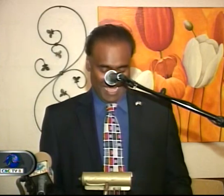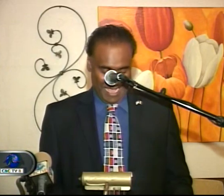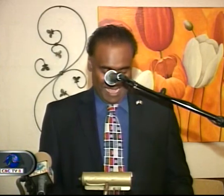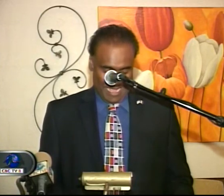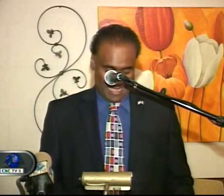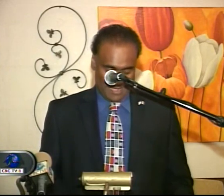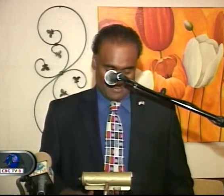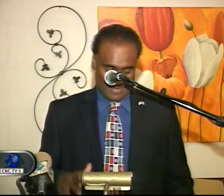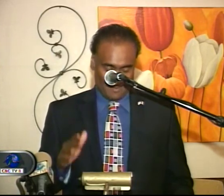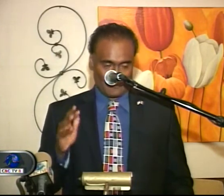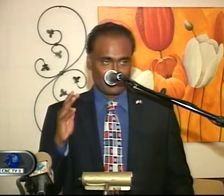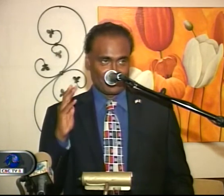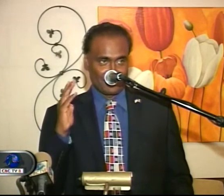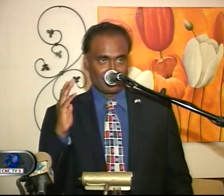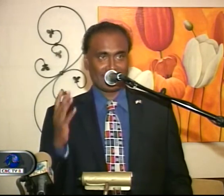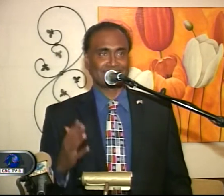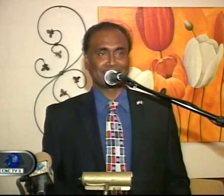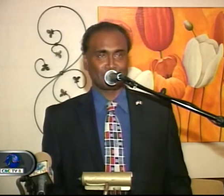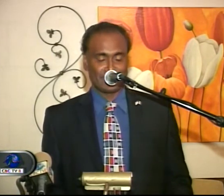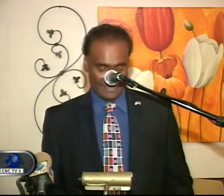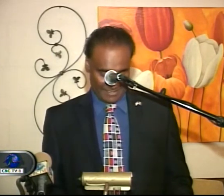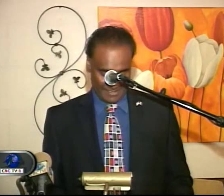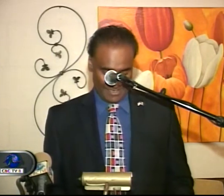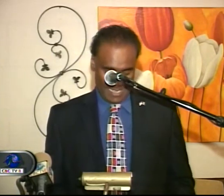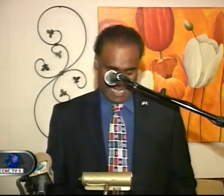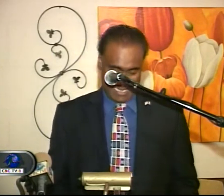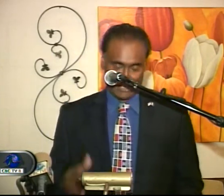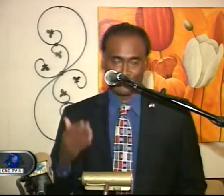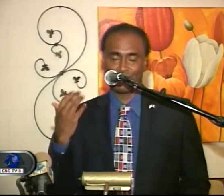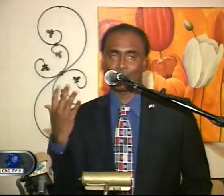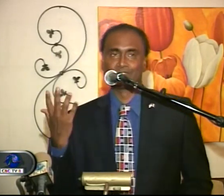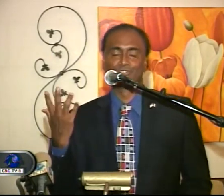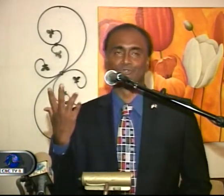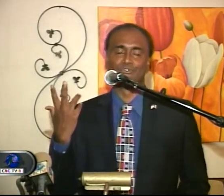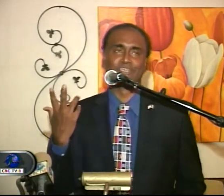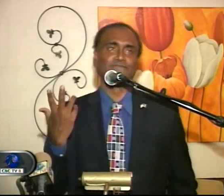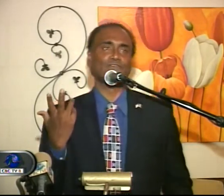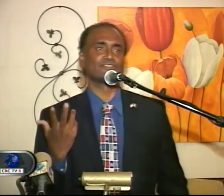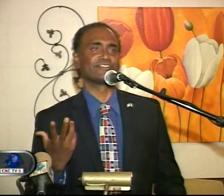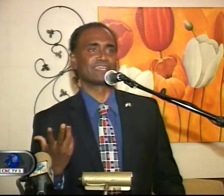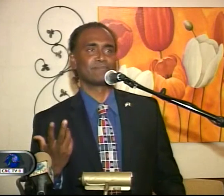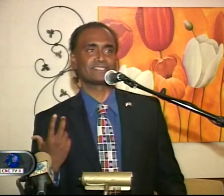So, but I'm very excited to be here. I look forward to